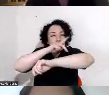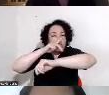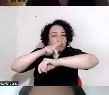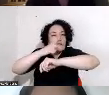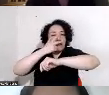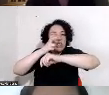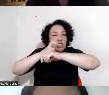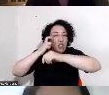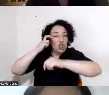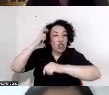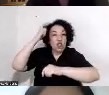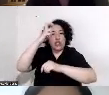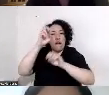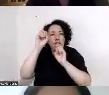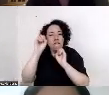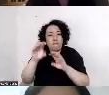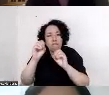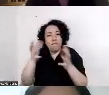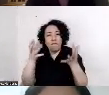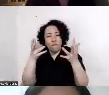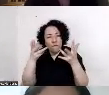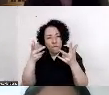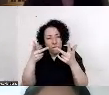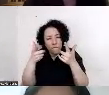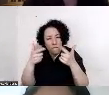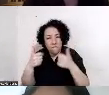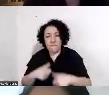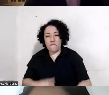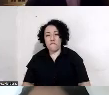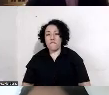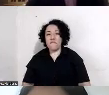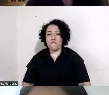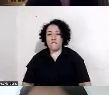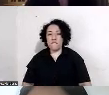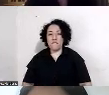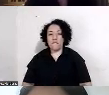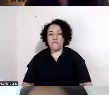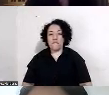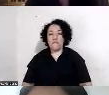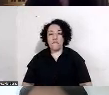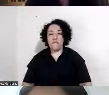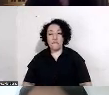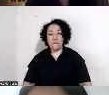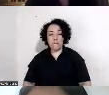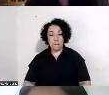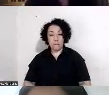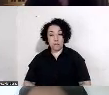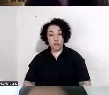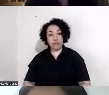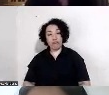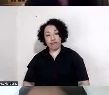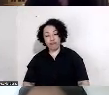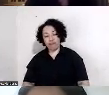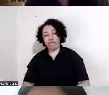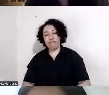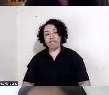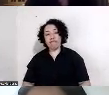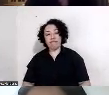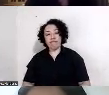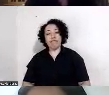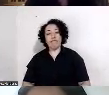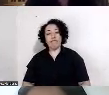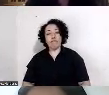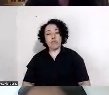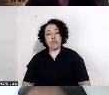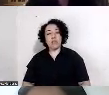aulas e conteúdo avançado. Don't force them to work in groups unless it's just very,